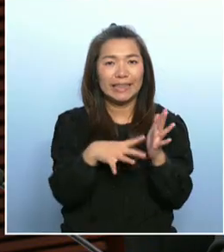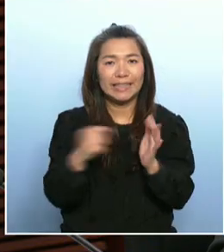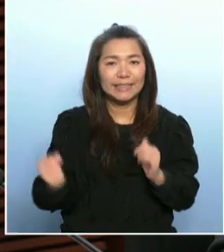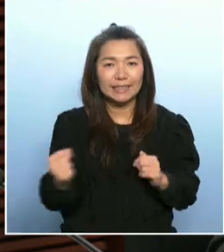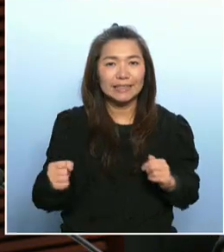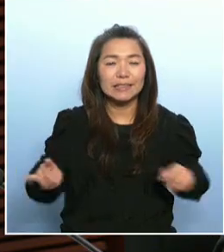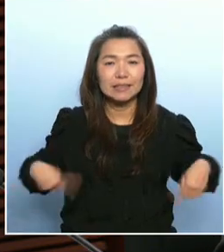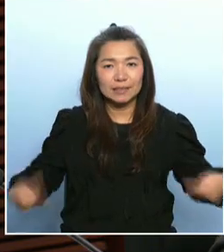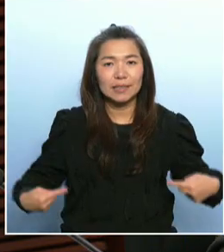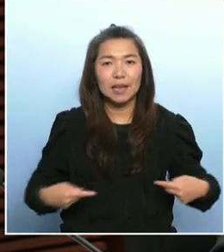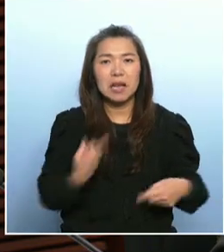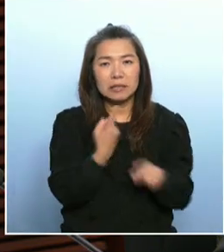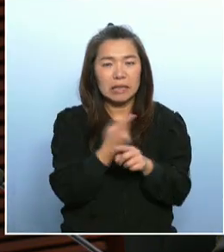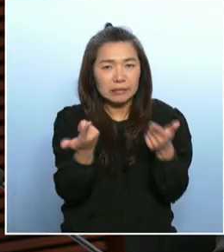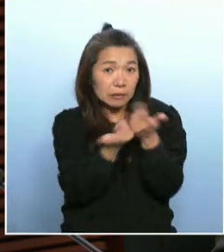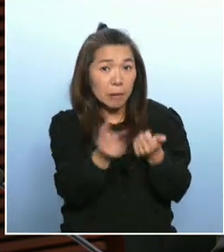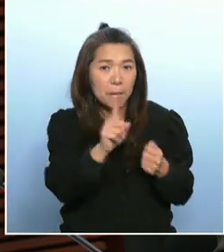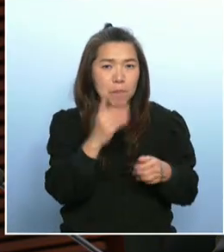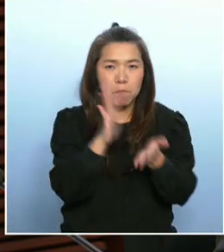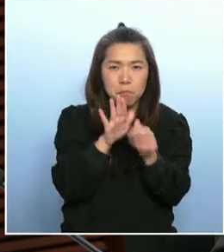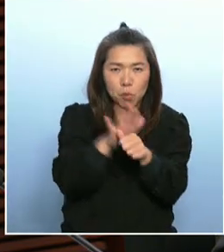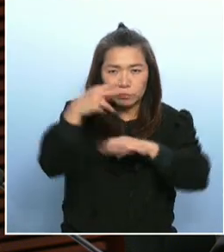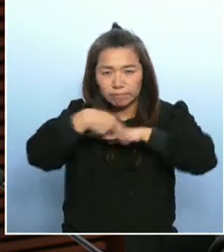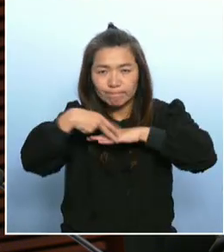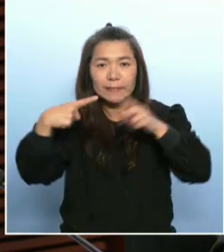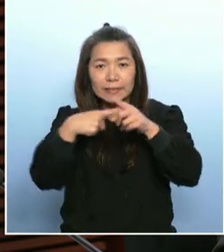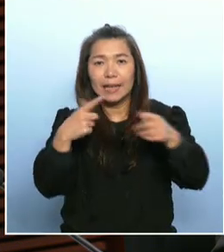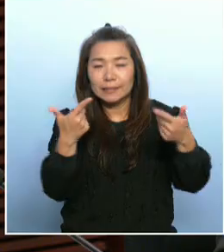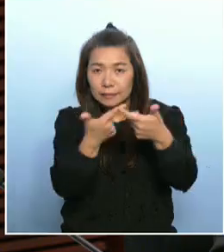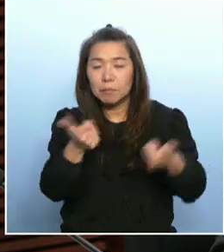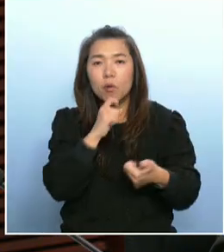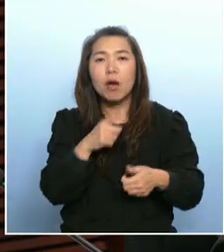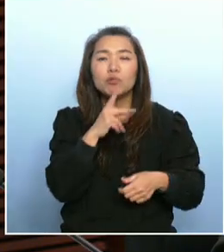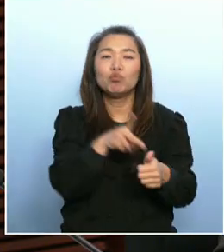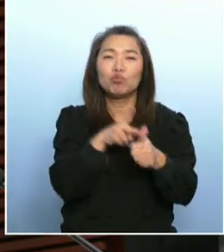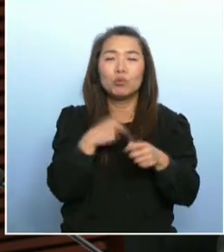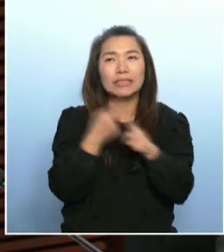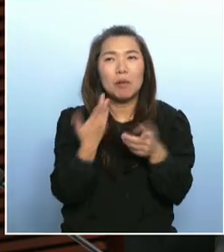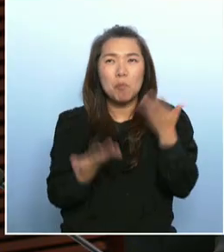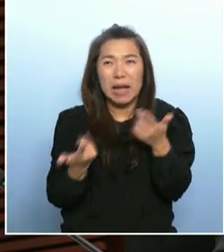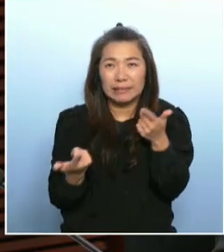because most of these electric wheelchairs are tailor-made.